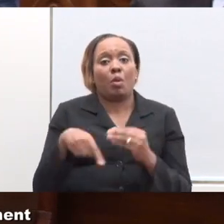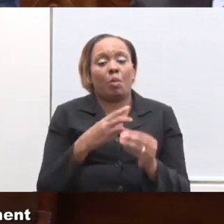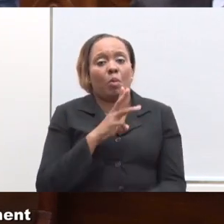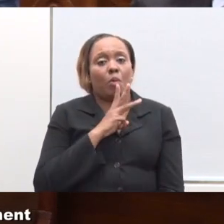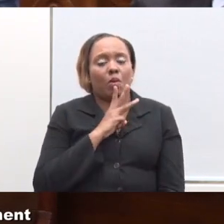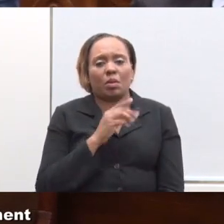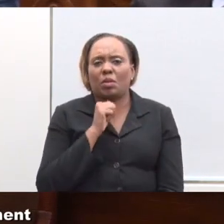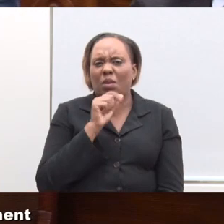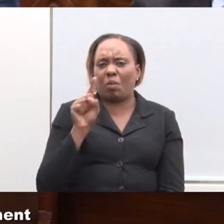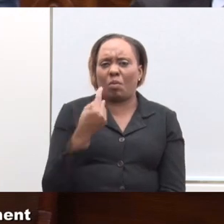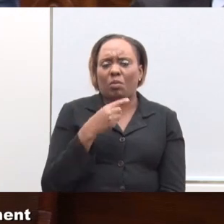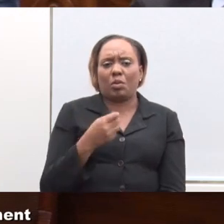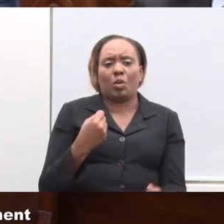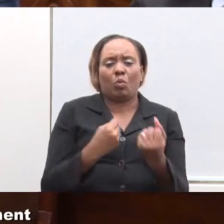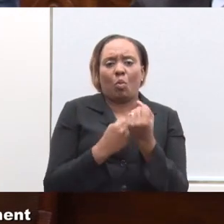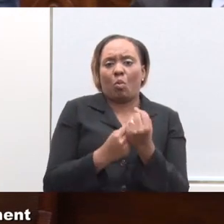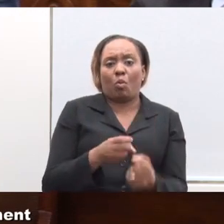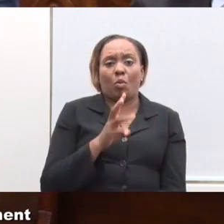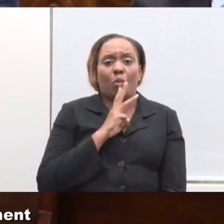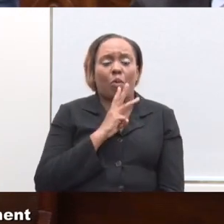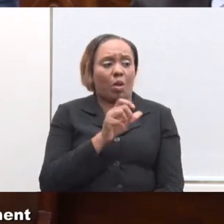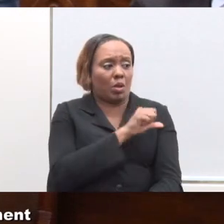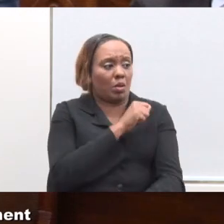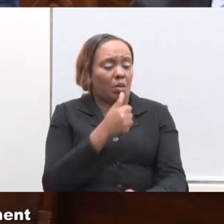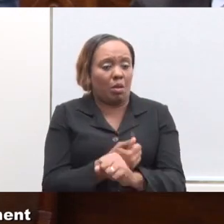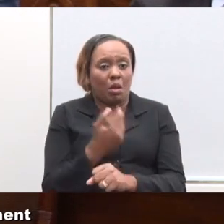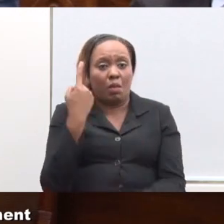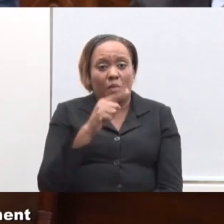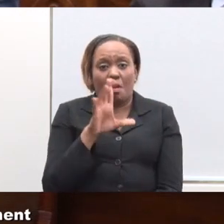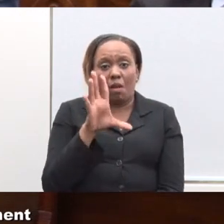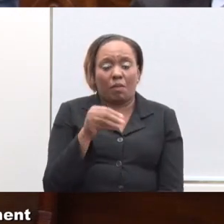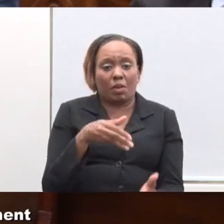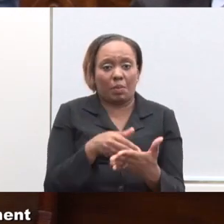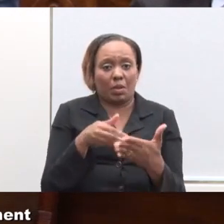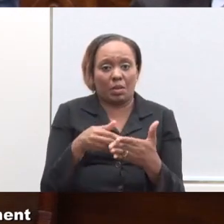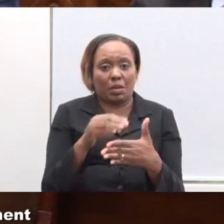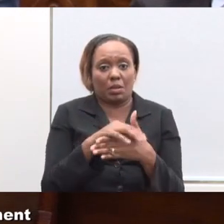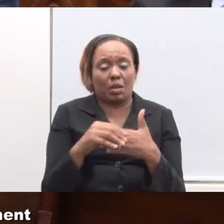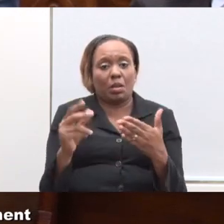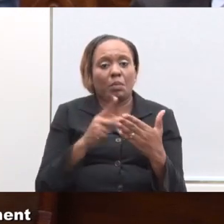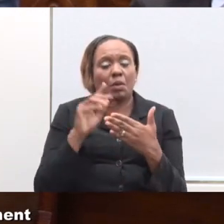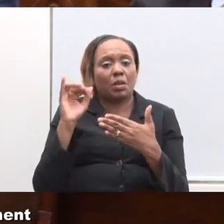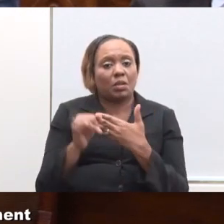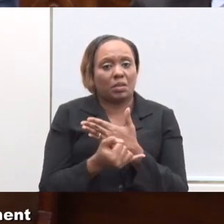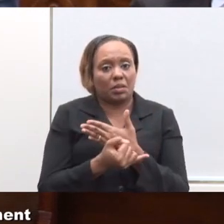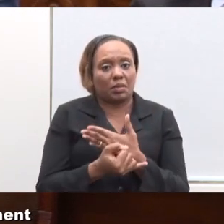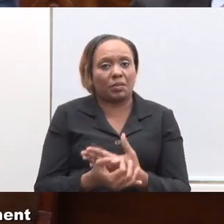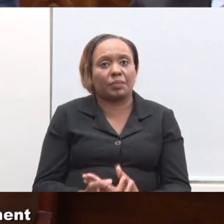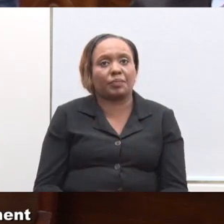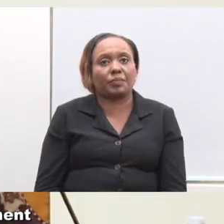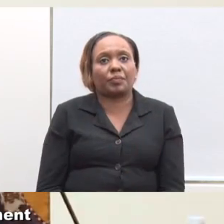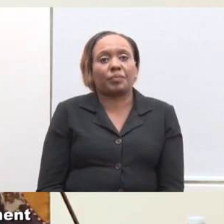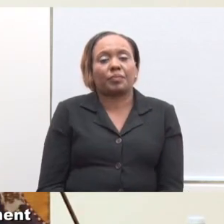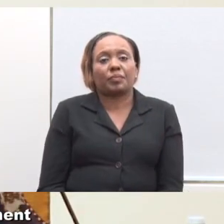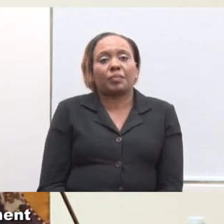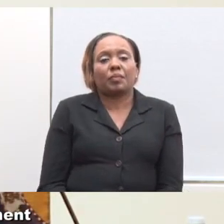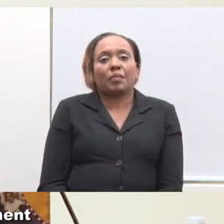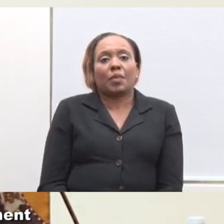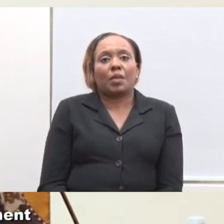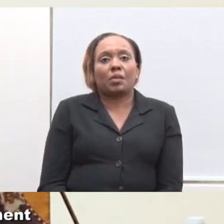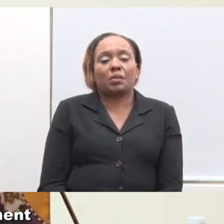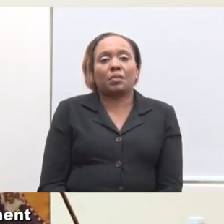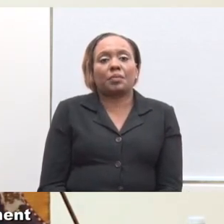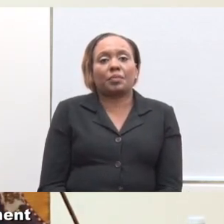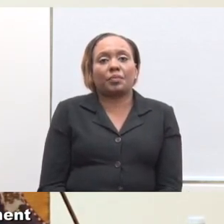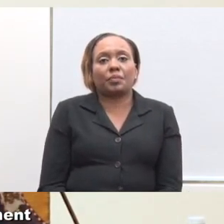Water Authority in a $50 million project, but it is also, having discussed it with